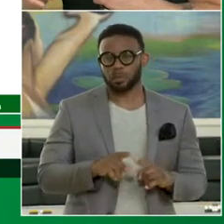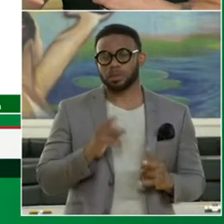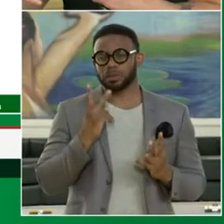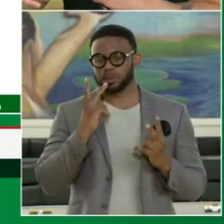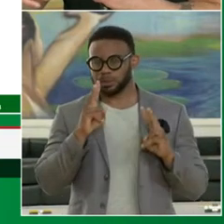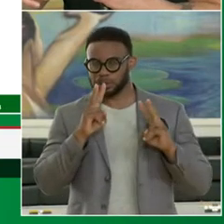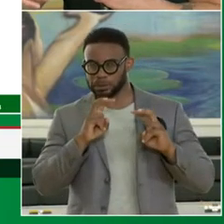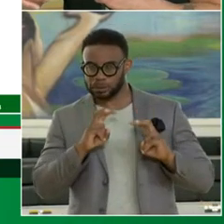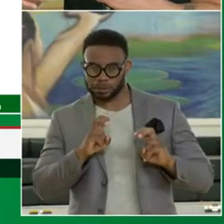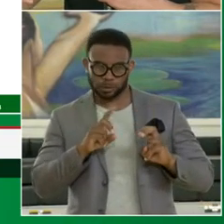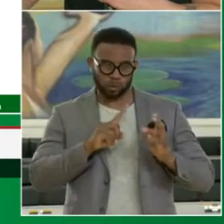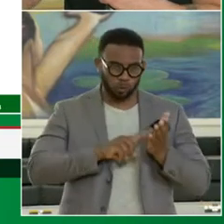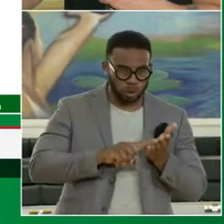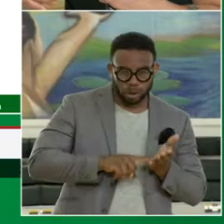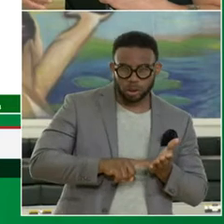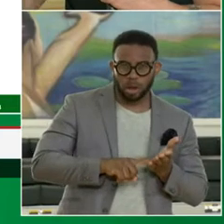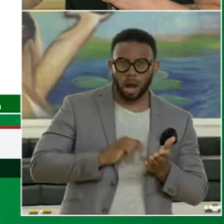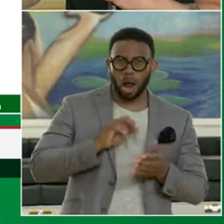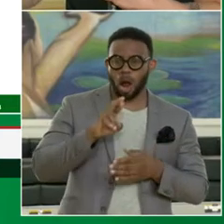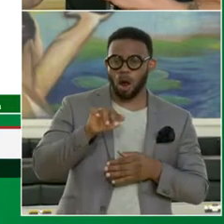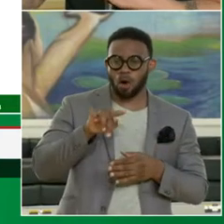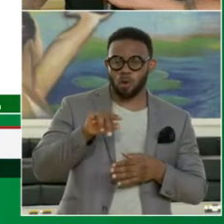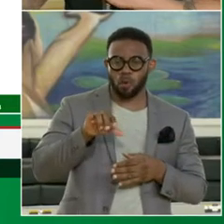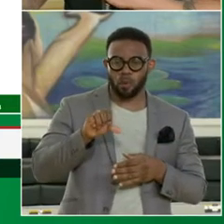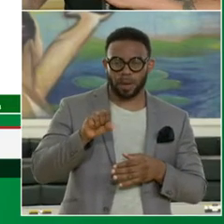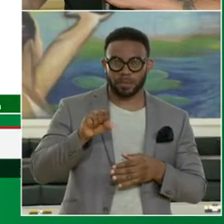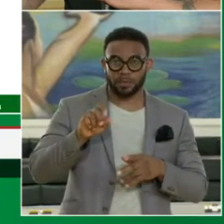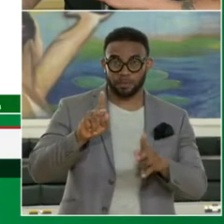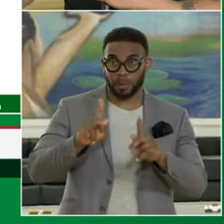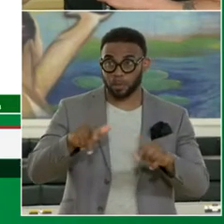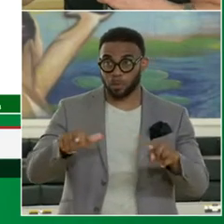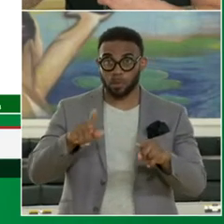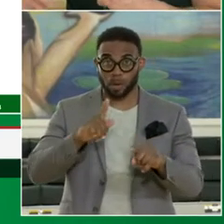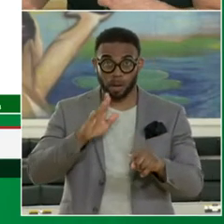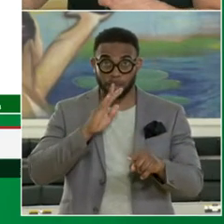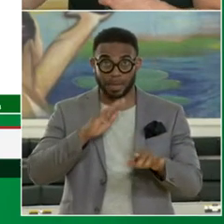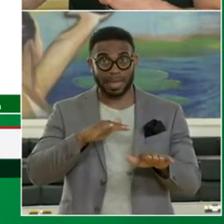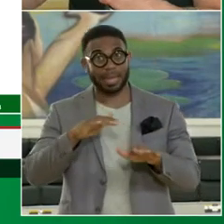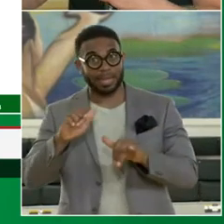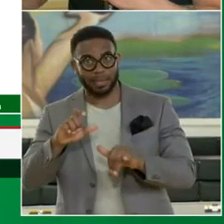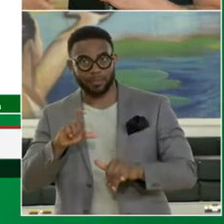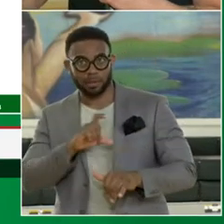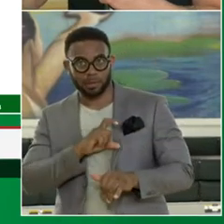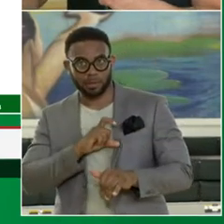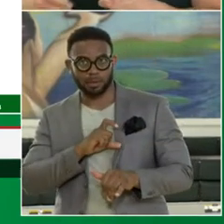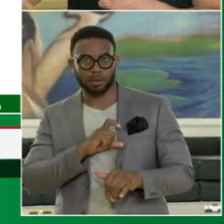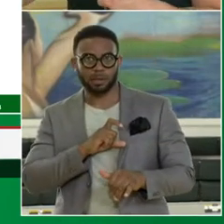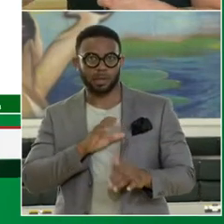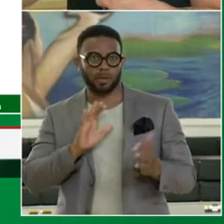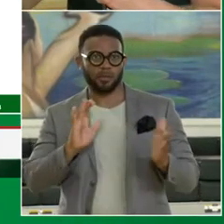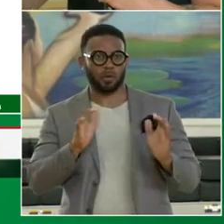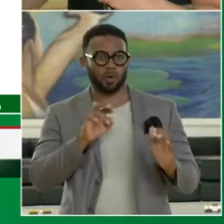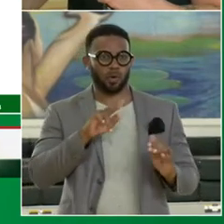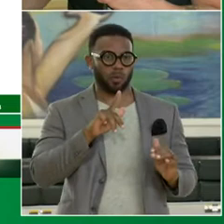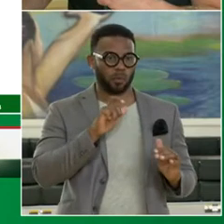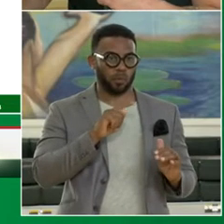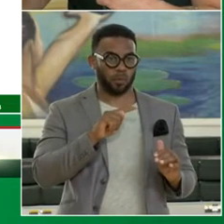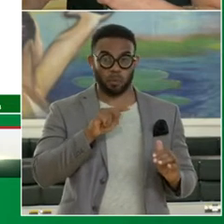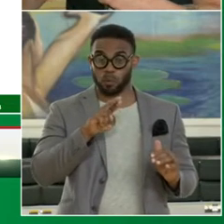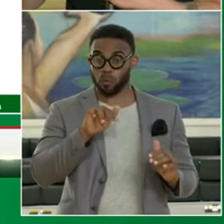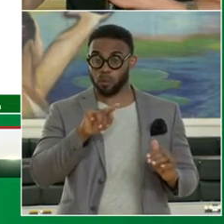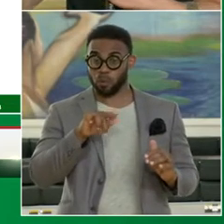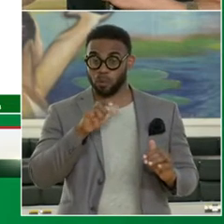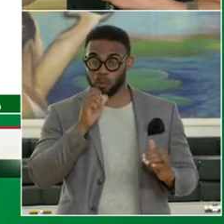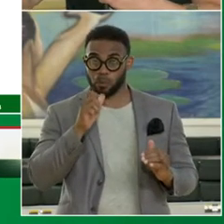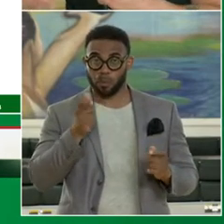see our rates of folks that are going to be leaving the force, vice the rates that we're going to be bringing folks